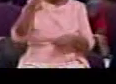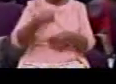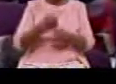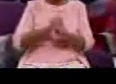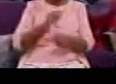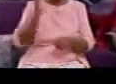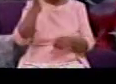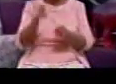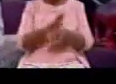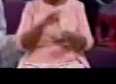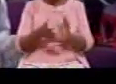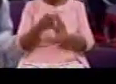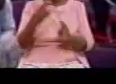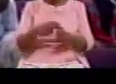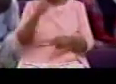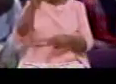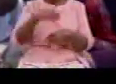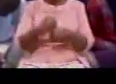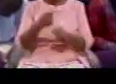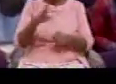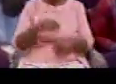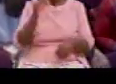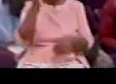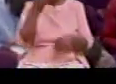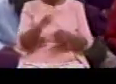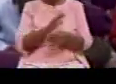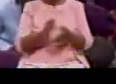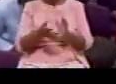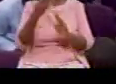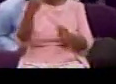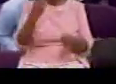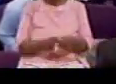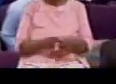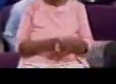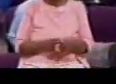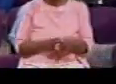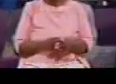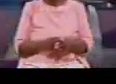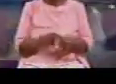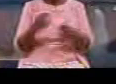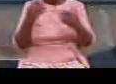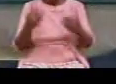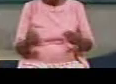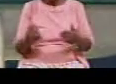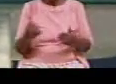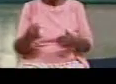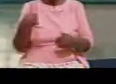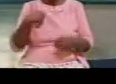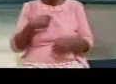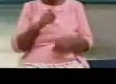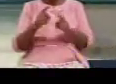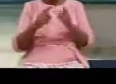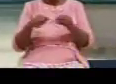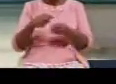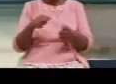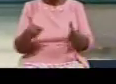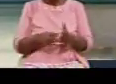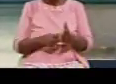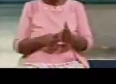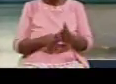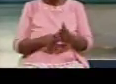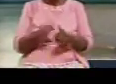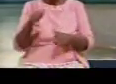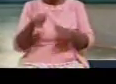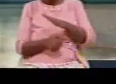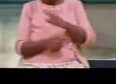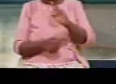He will make you fruitful in Jesus' name. Now we're talking about this under three